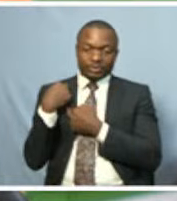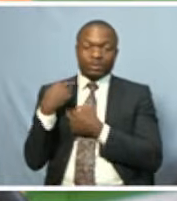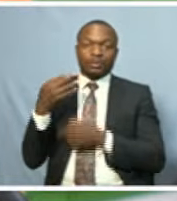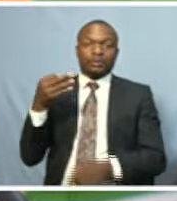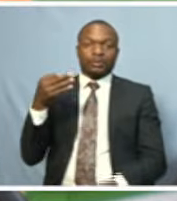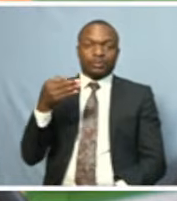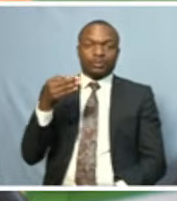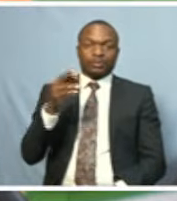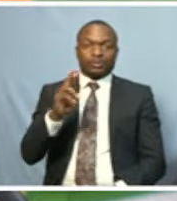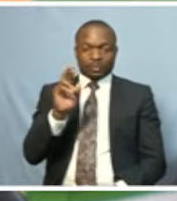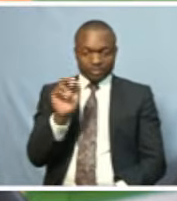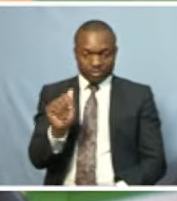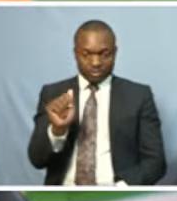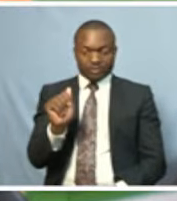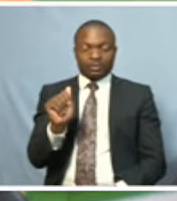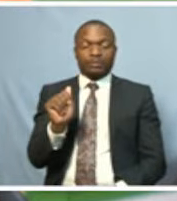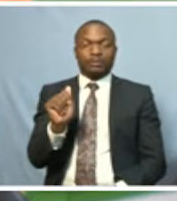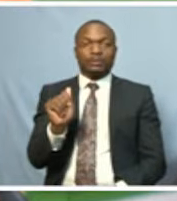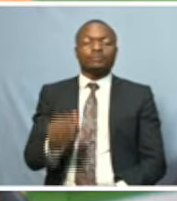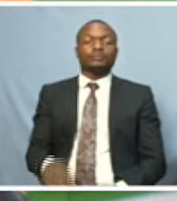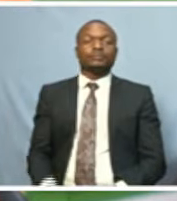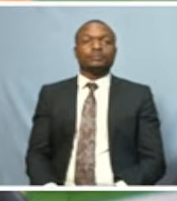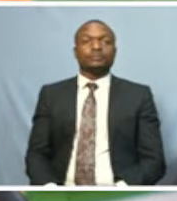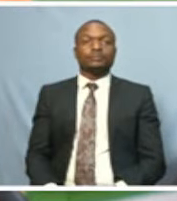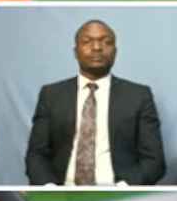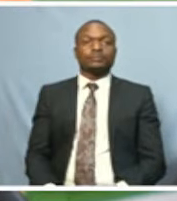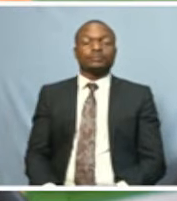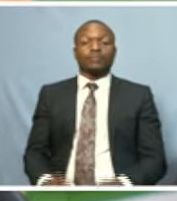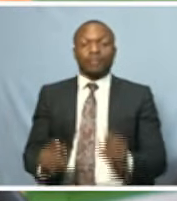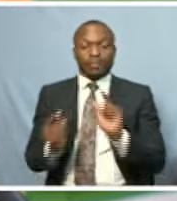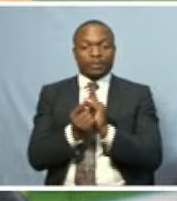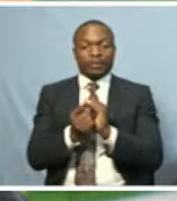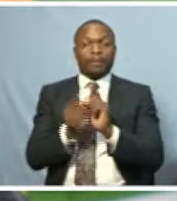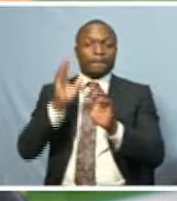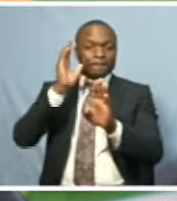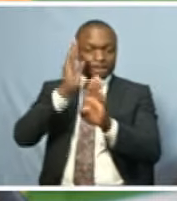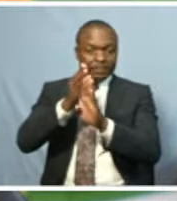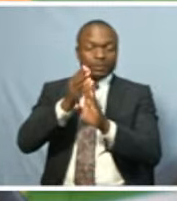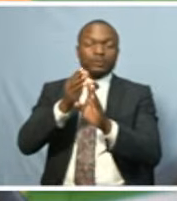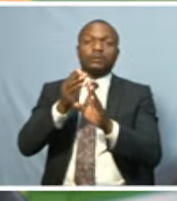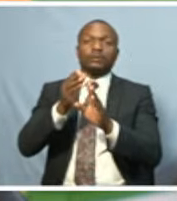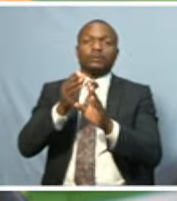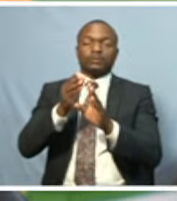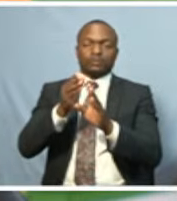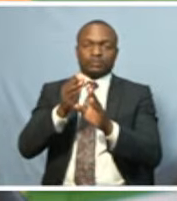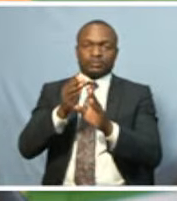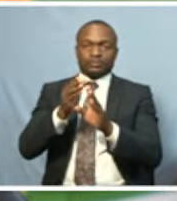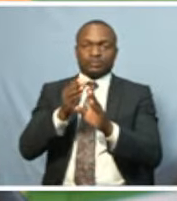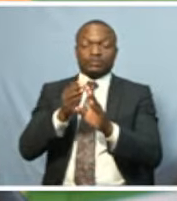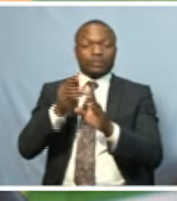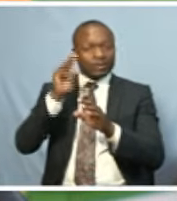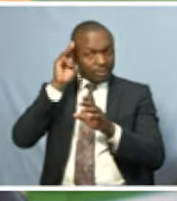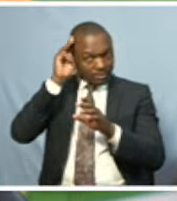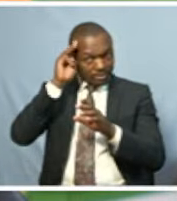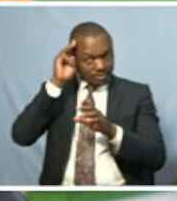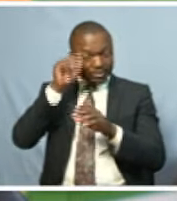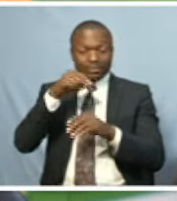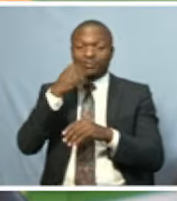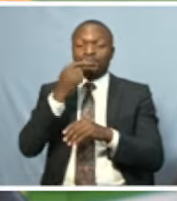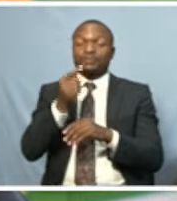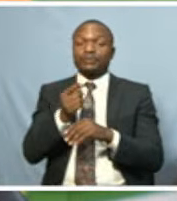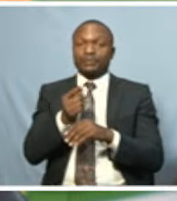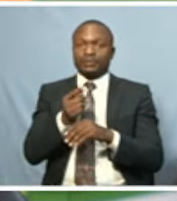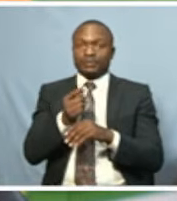Food Reserve Agency, FRA, in meeting the above target is, the minister did say that keep